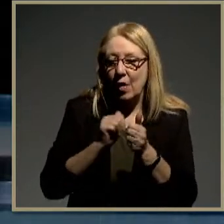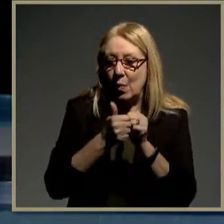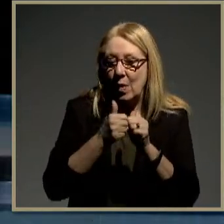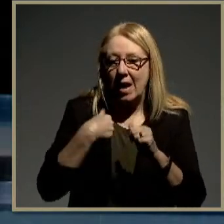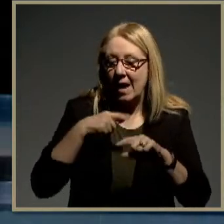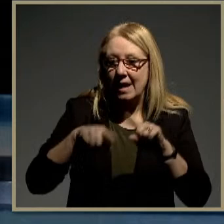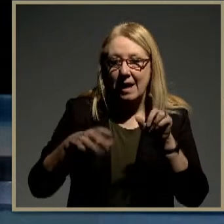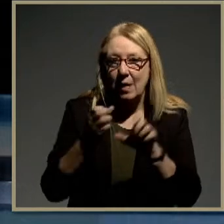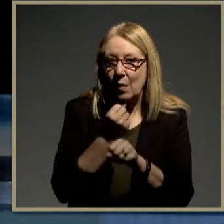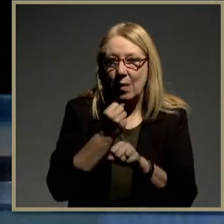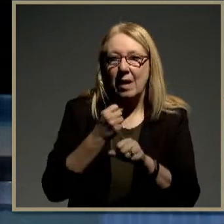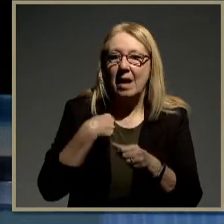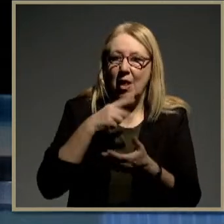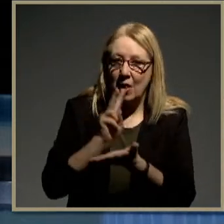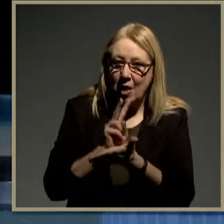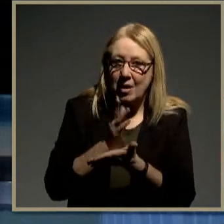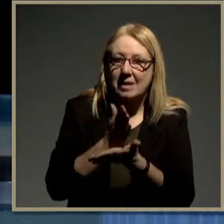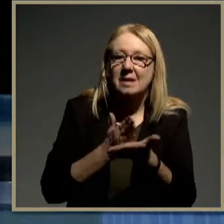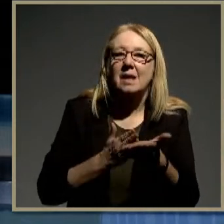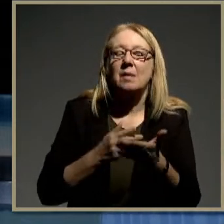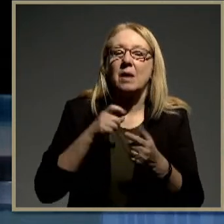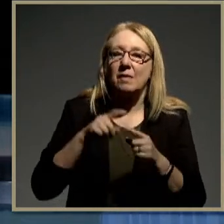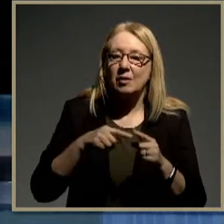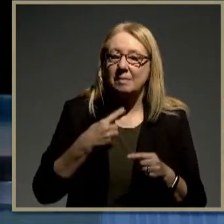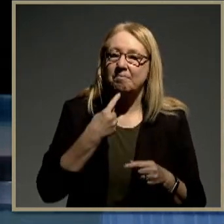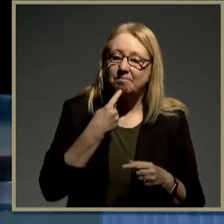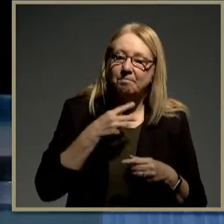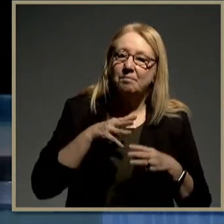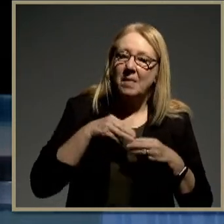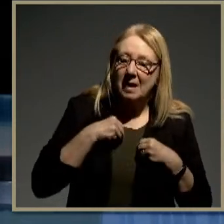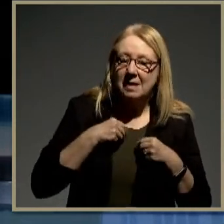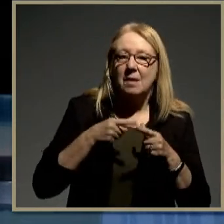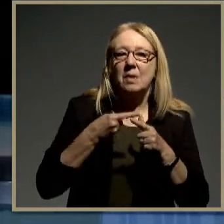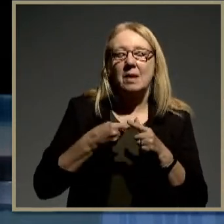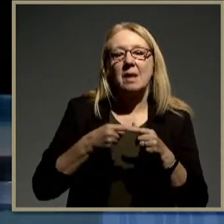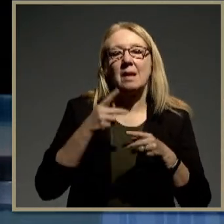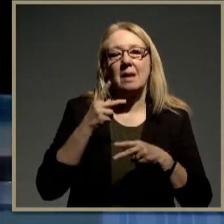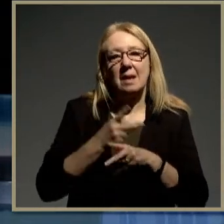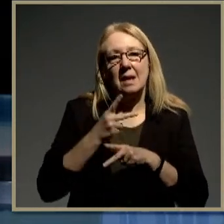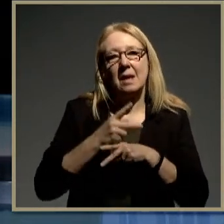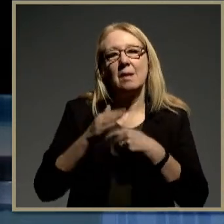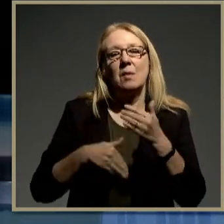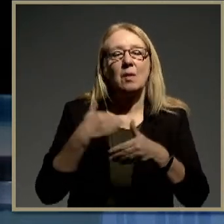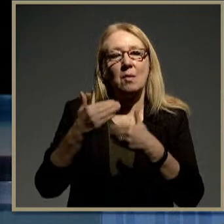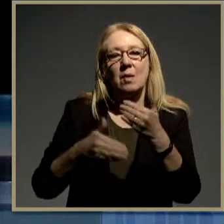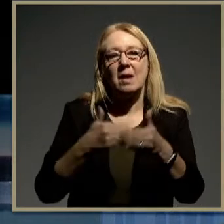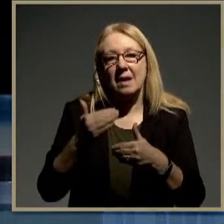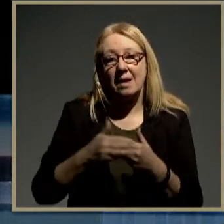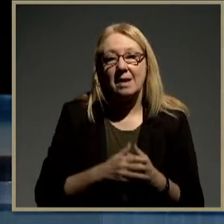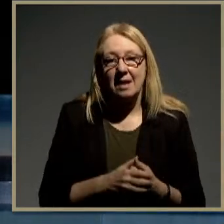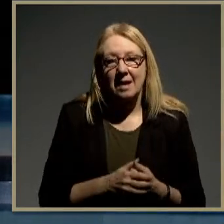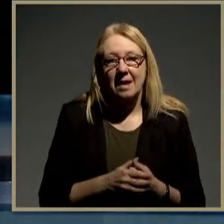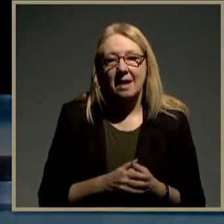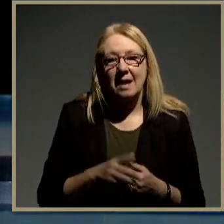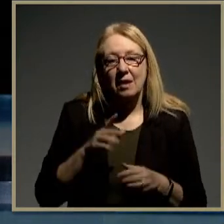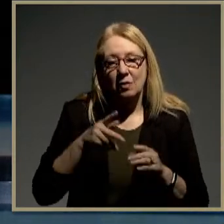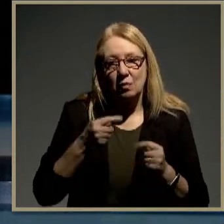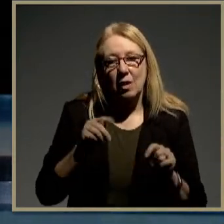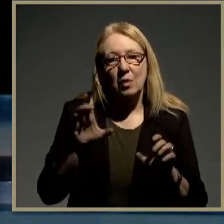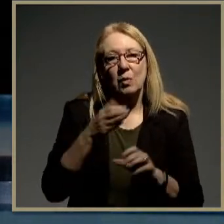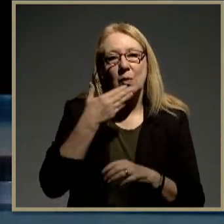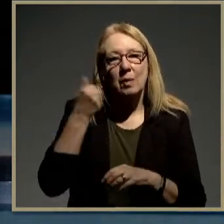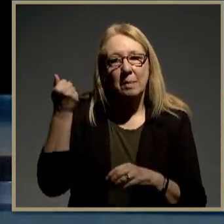go perfectly. And it's important to just take a step back during those disappointments and look at what you did right, look at what you could do better. Just be